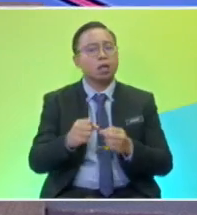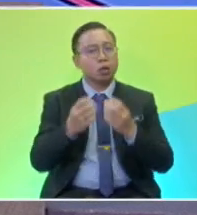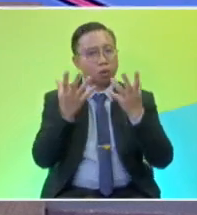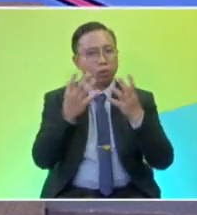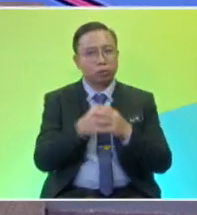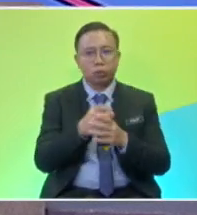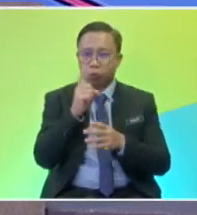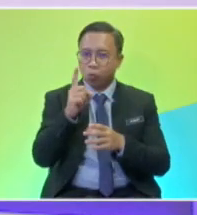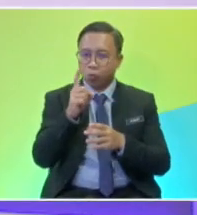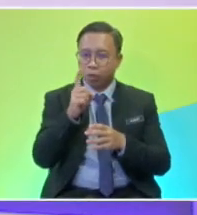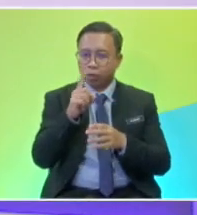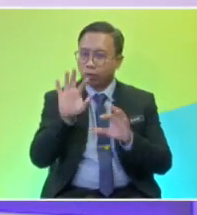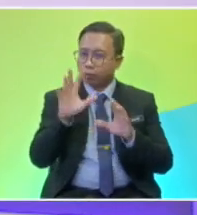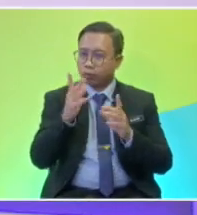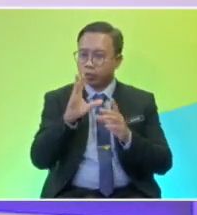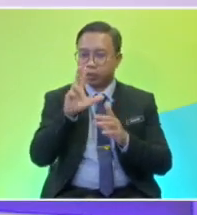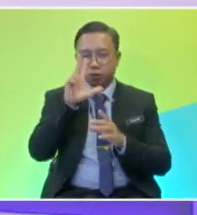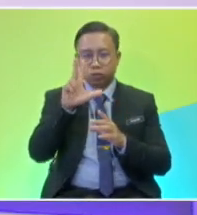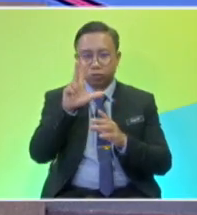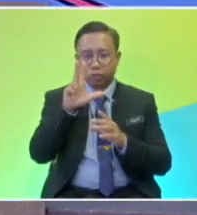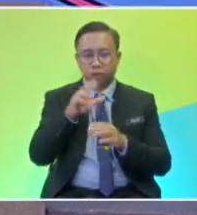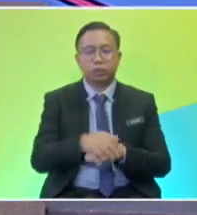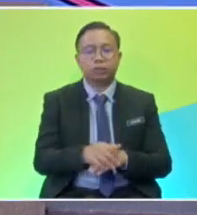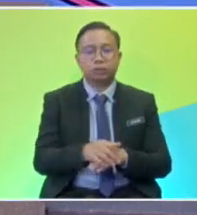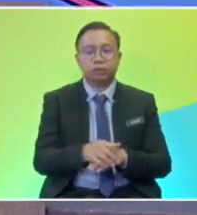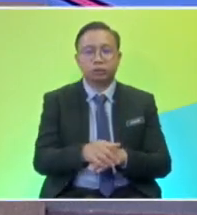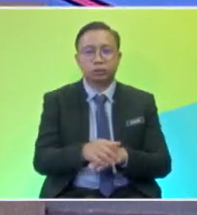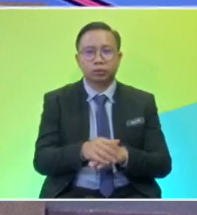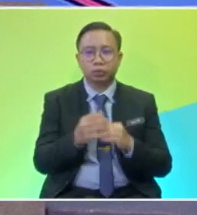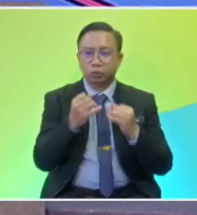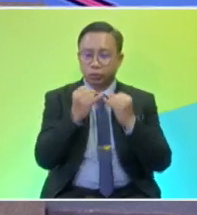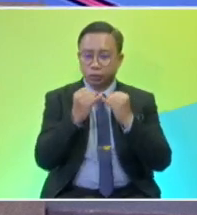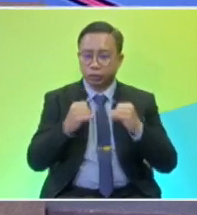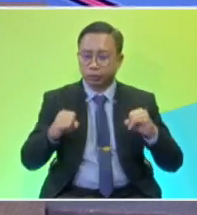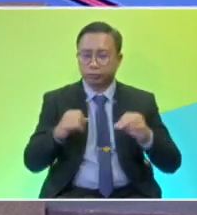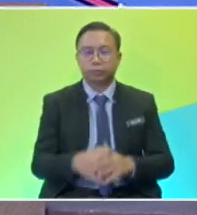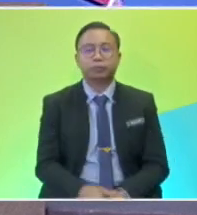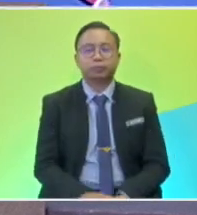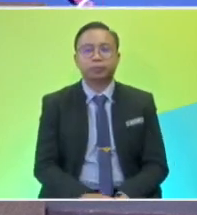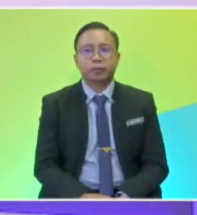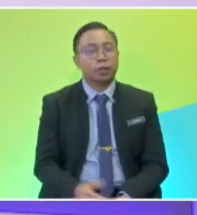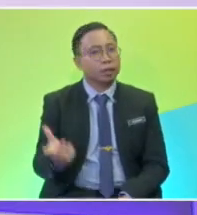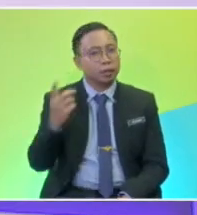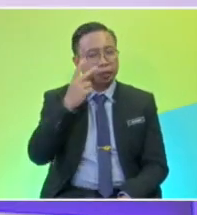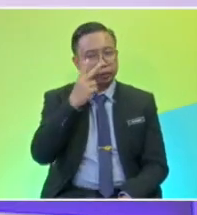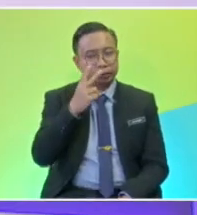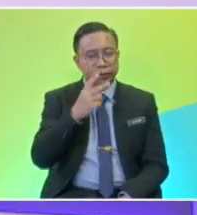finger, there are three joints. One. Two, three, right? Yes, exactly. Okay, so let us see. One more thing.